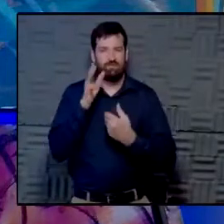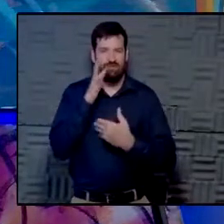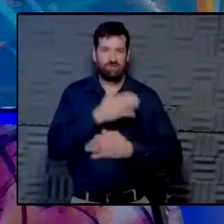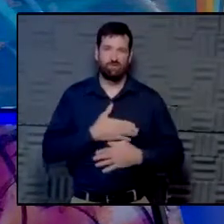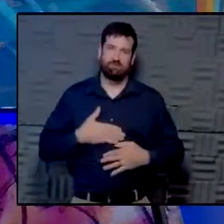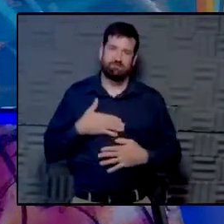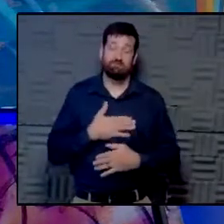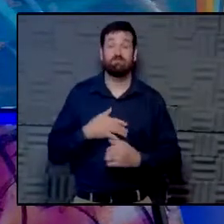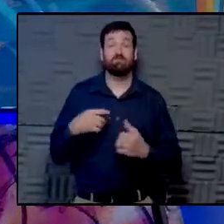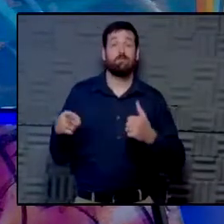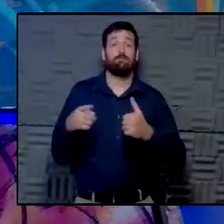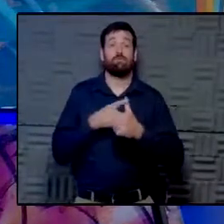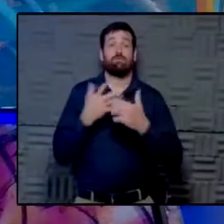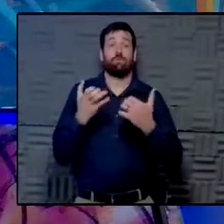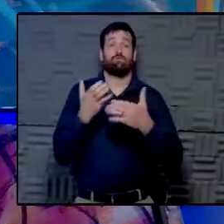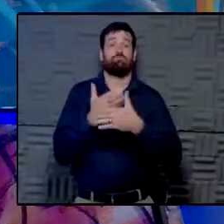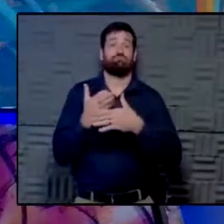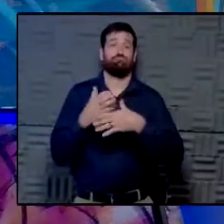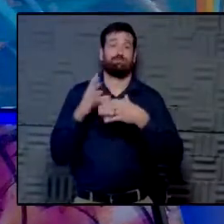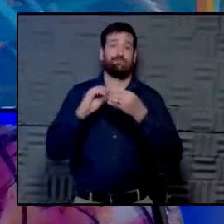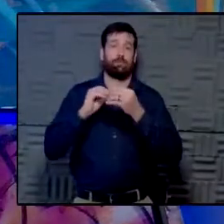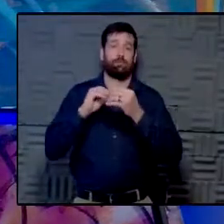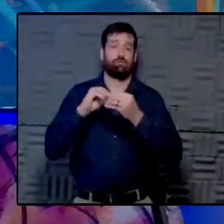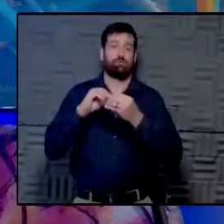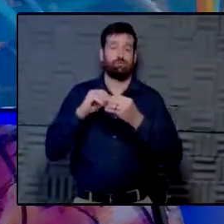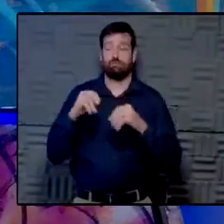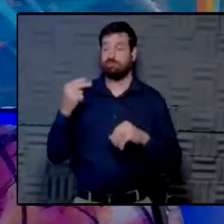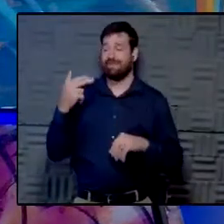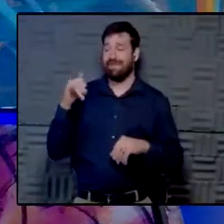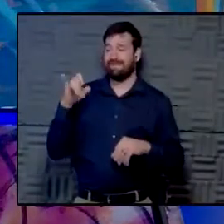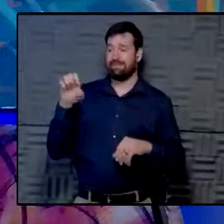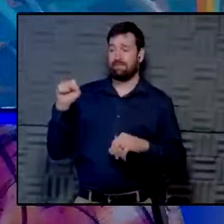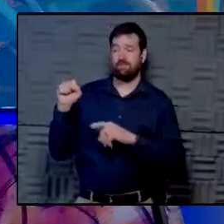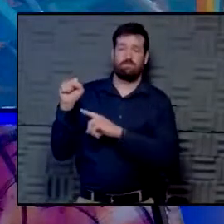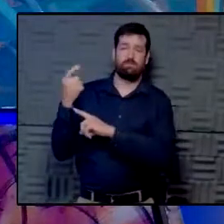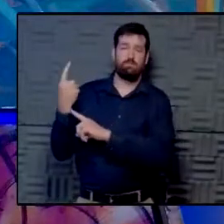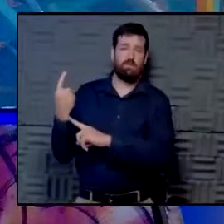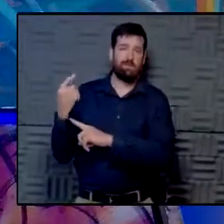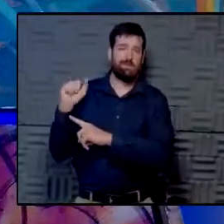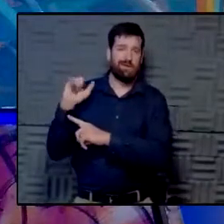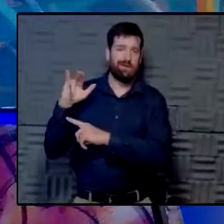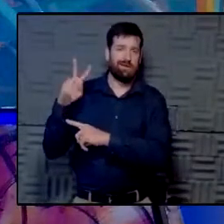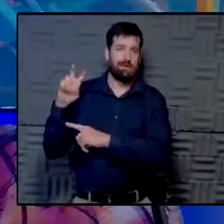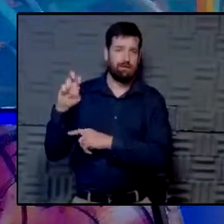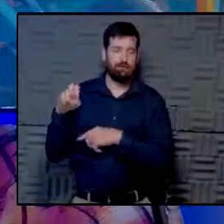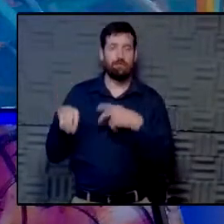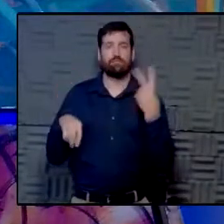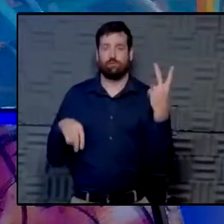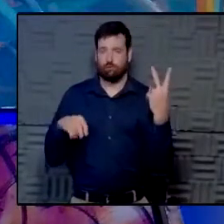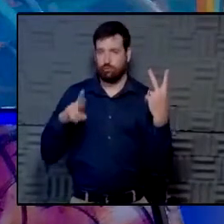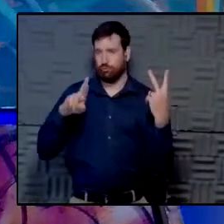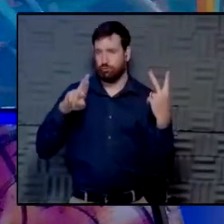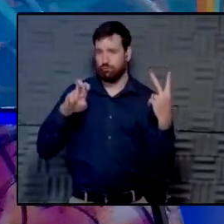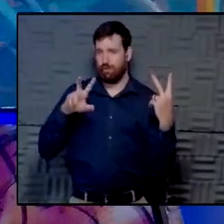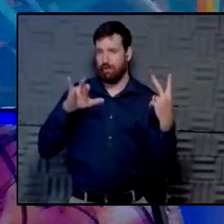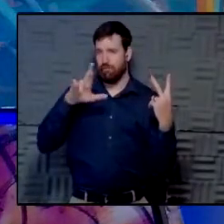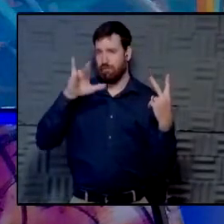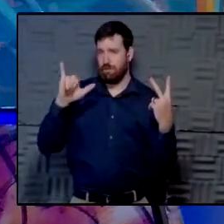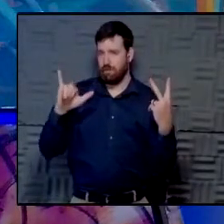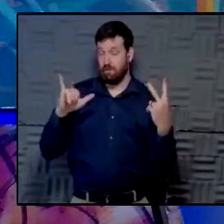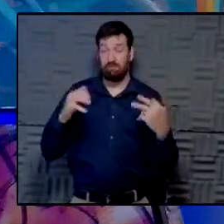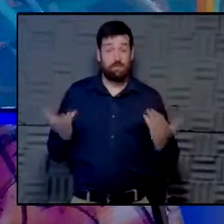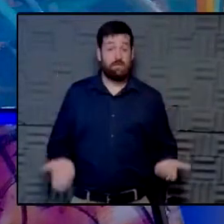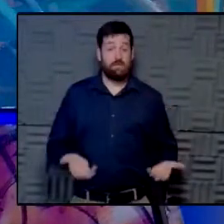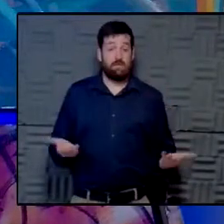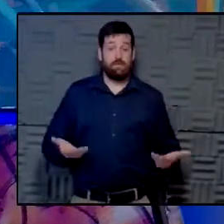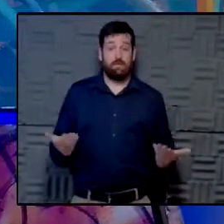it. First, I wanted to share our overnight numbers. Hays has 1 active infection and 2 in that recovery period. And here